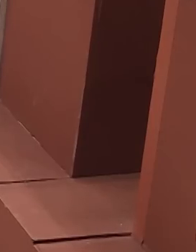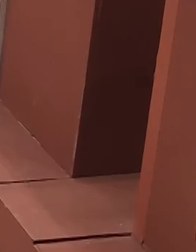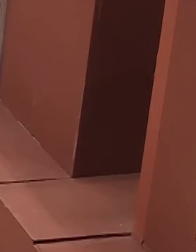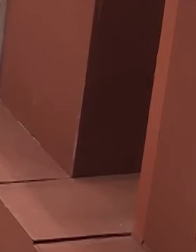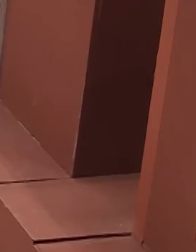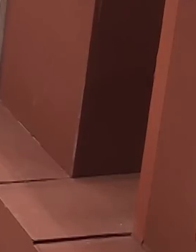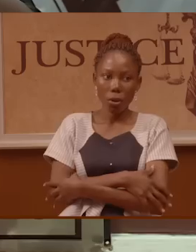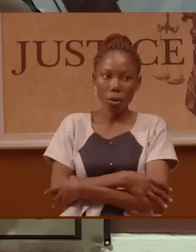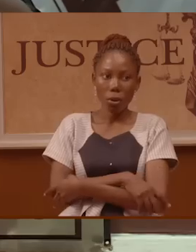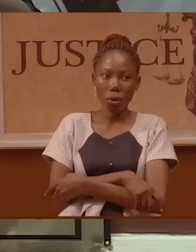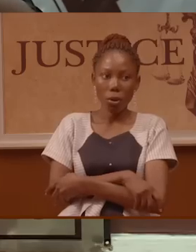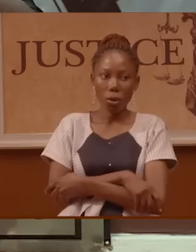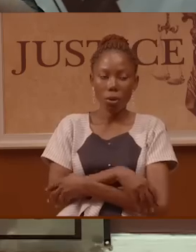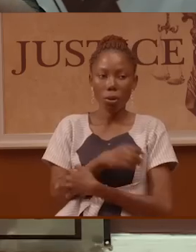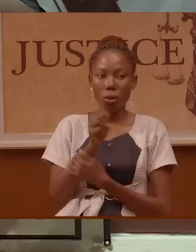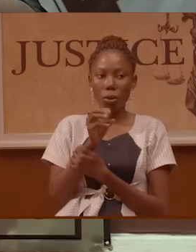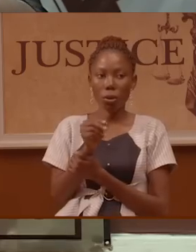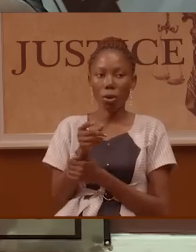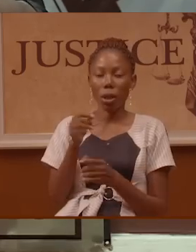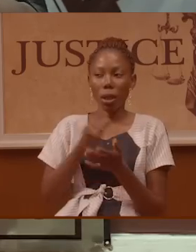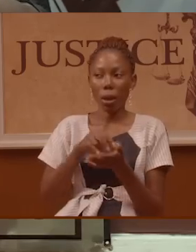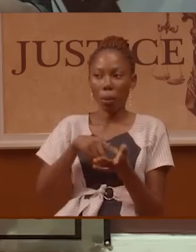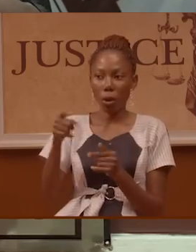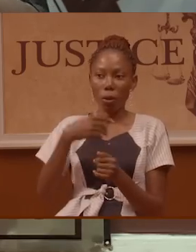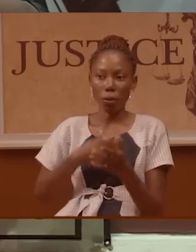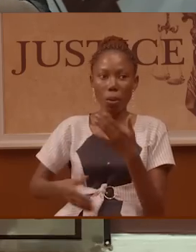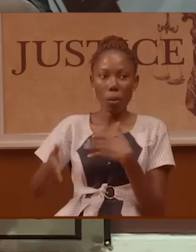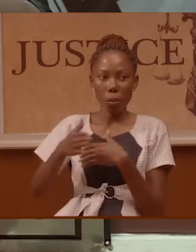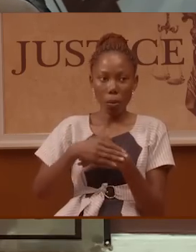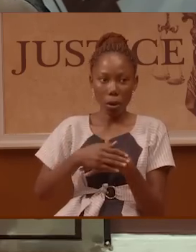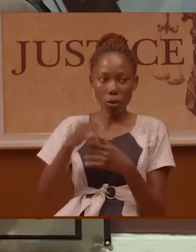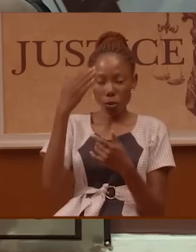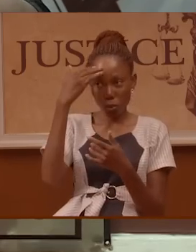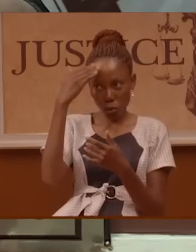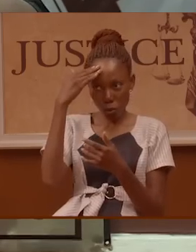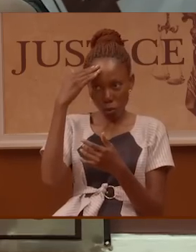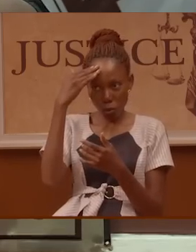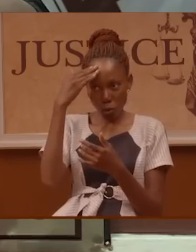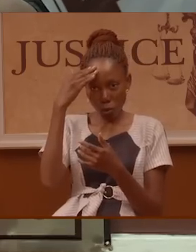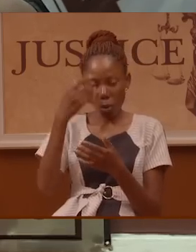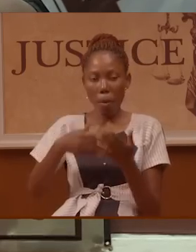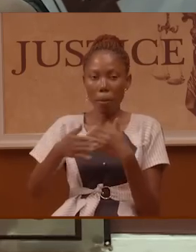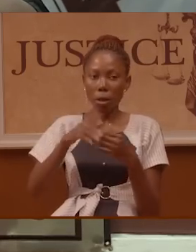right. So you have to get back to us, let us know whatever you have decided on